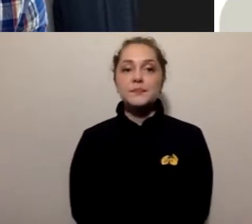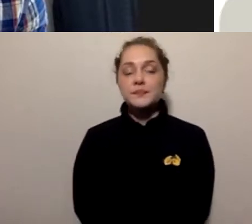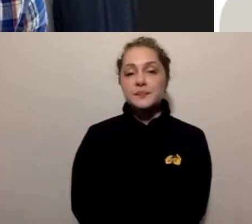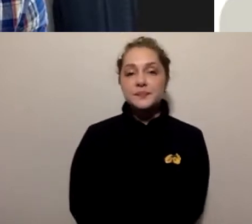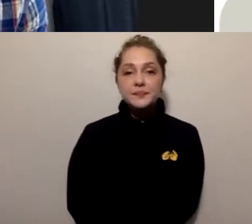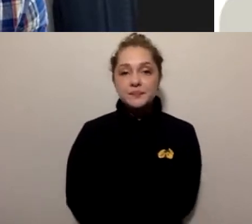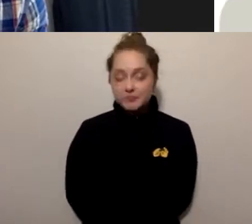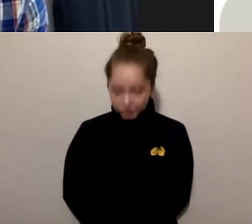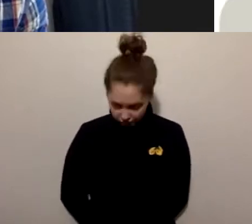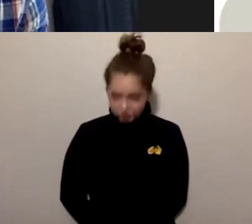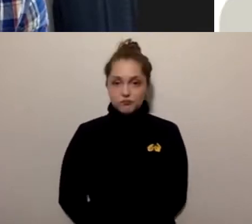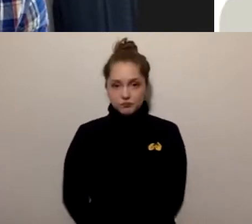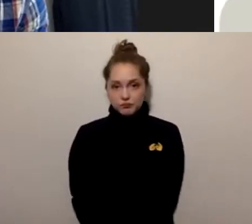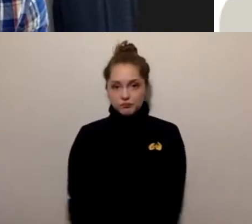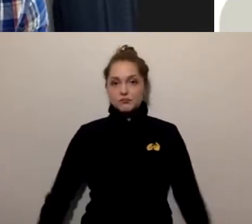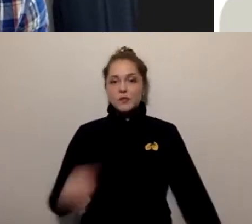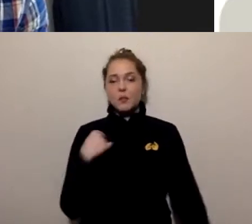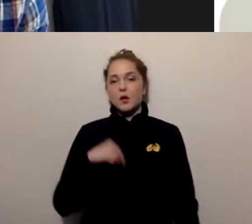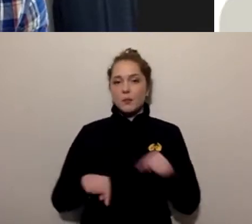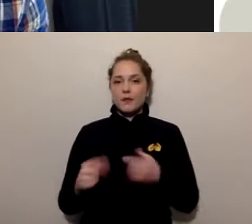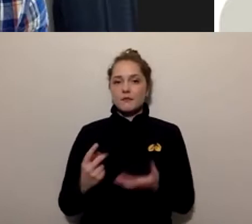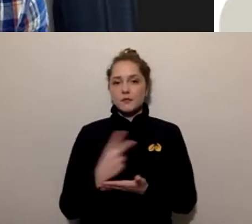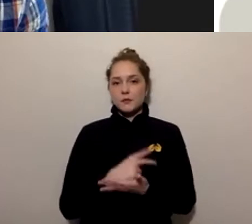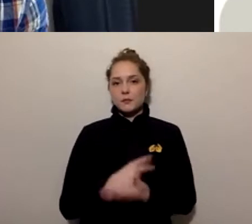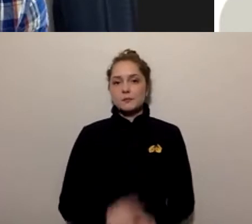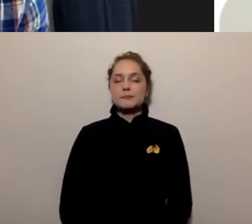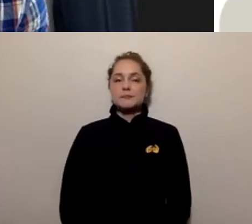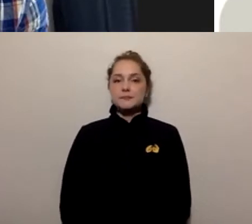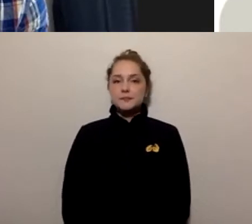All right, let me go back and see.